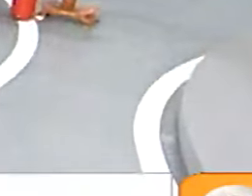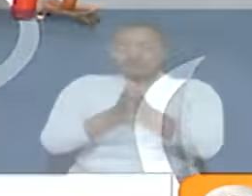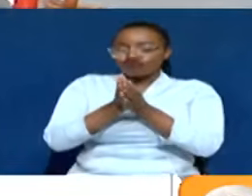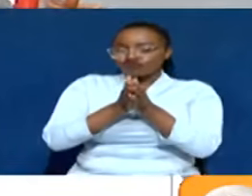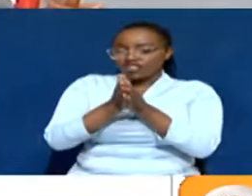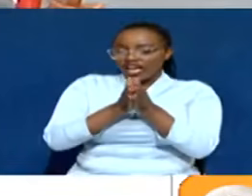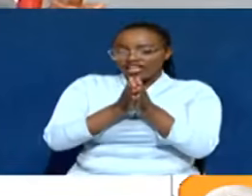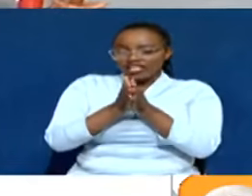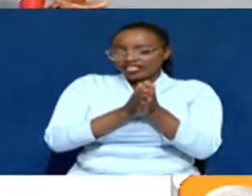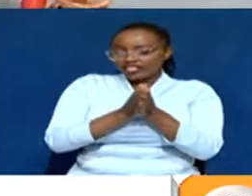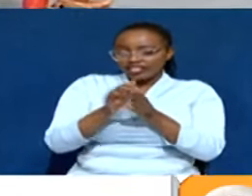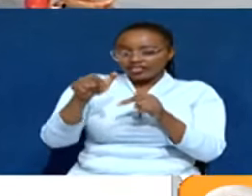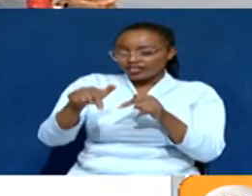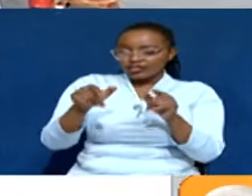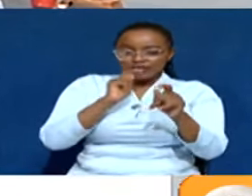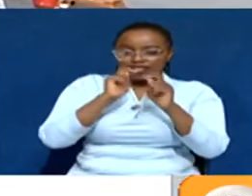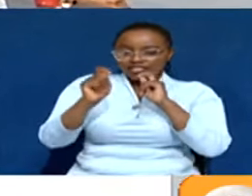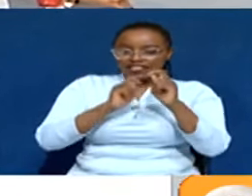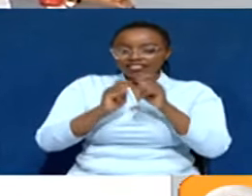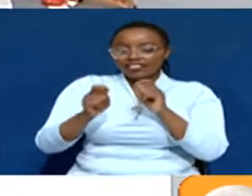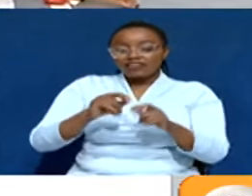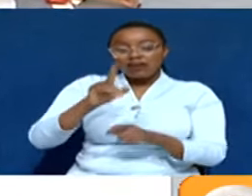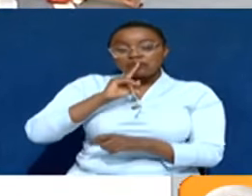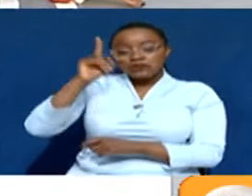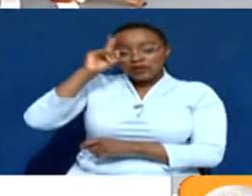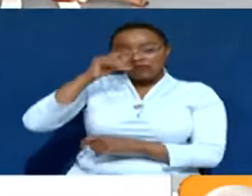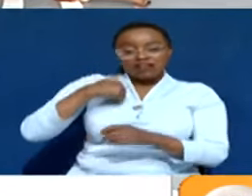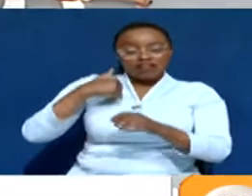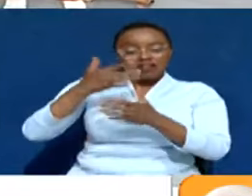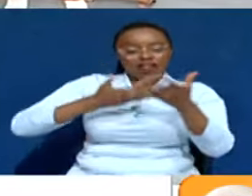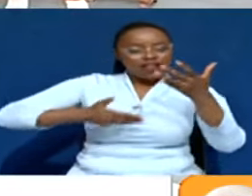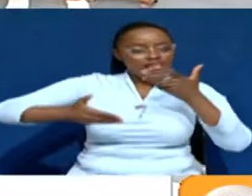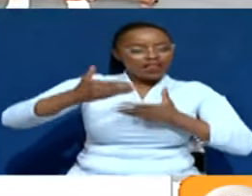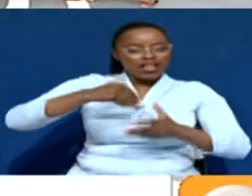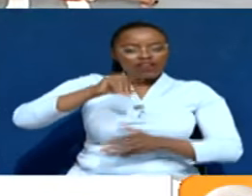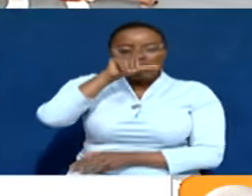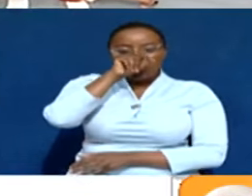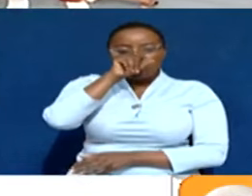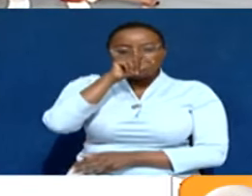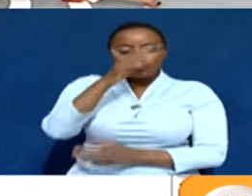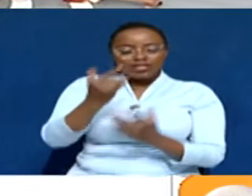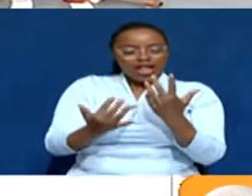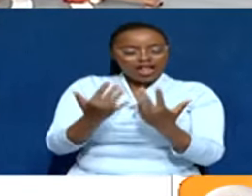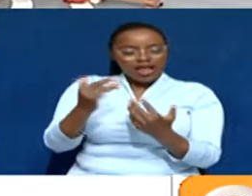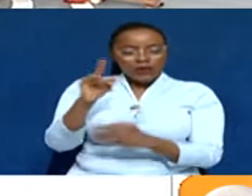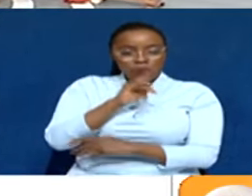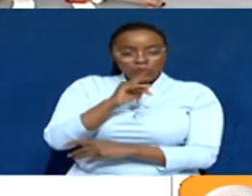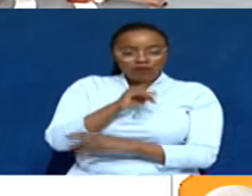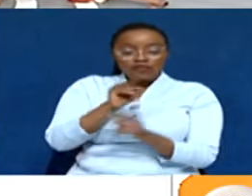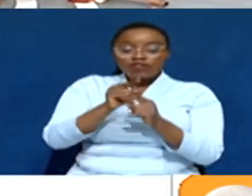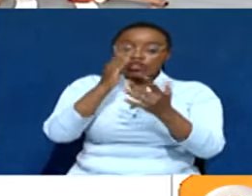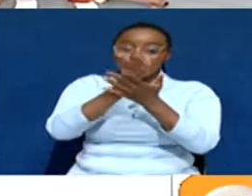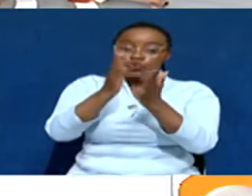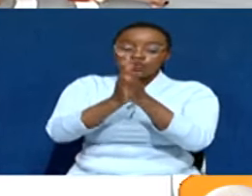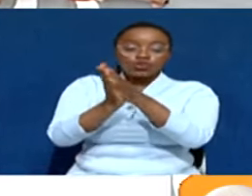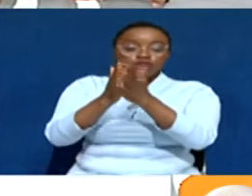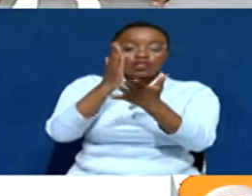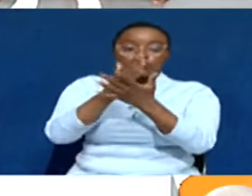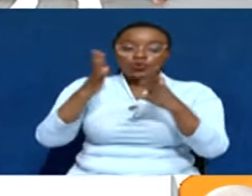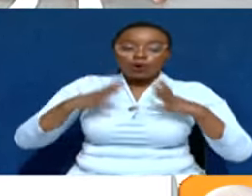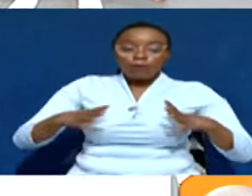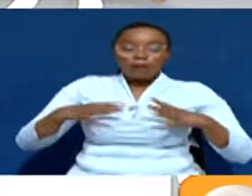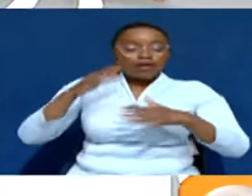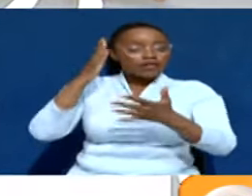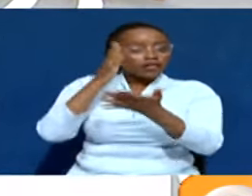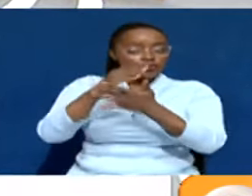interesting show we're having for you today, folks. I'm sure you're in lots of engagement on Twitter is on fire. We're talking about real stories, about real people in